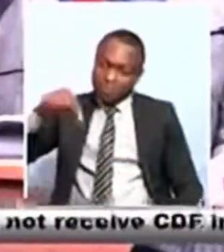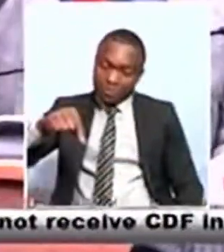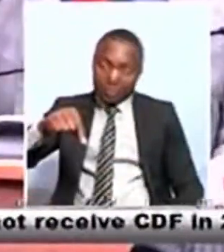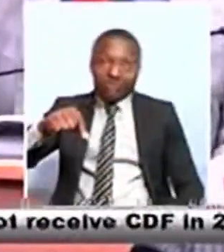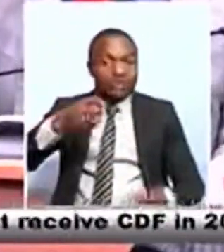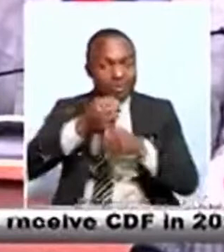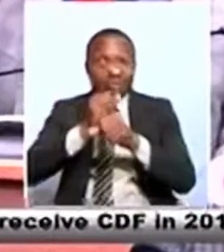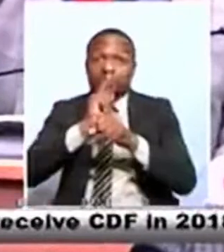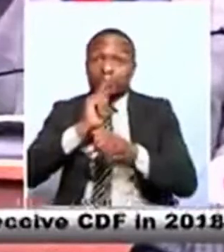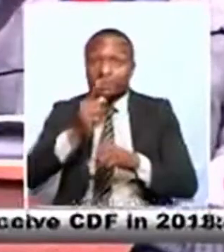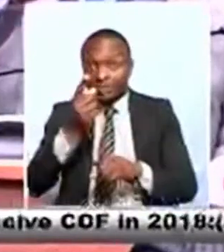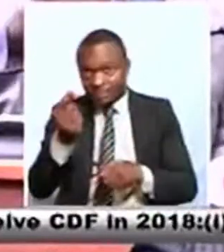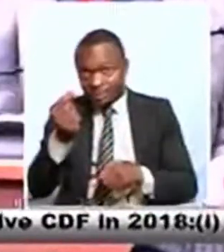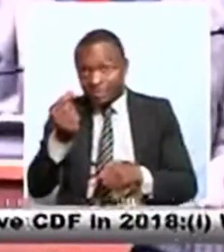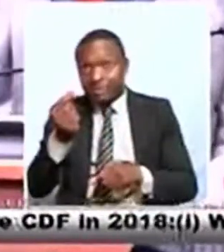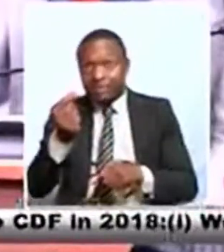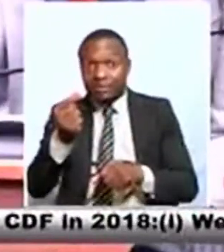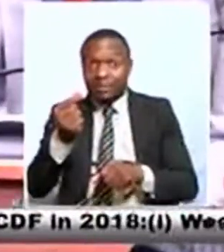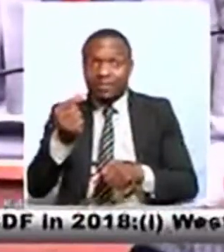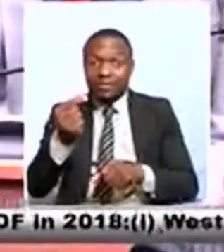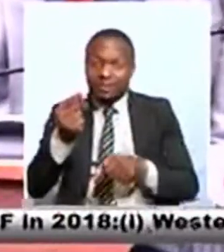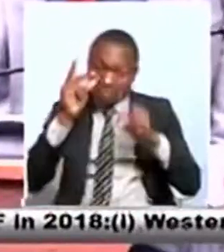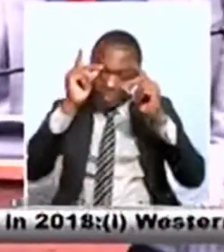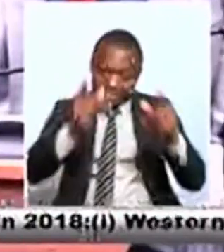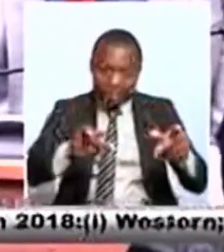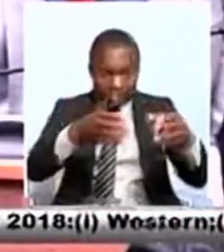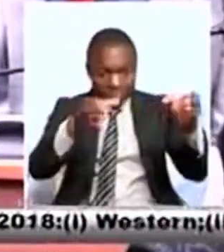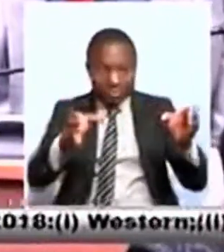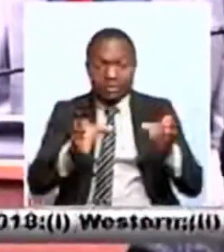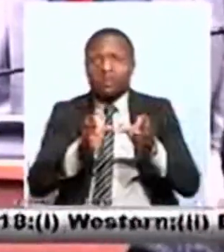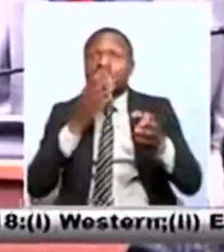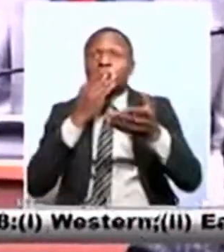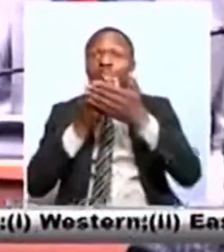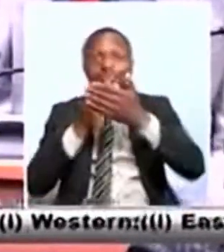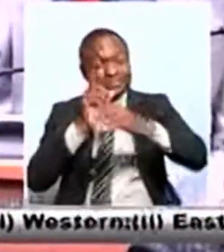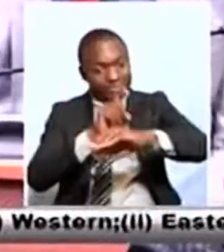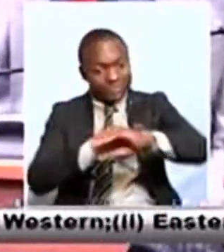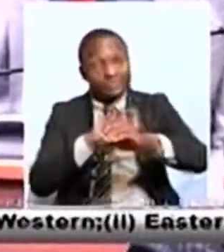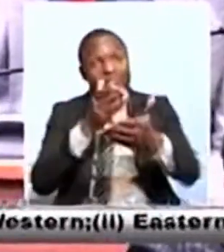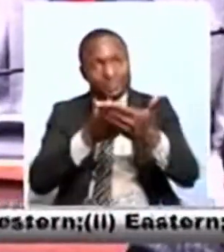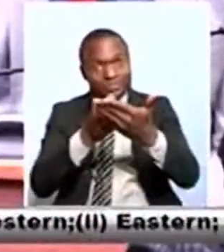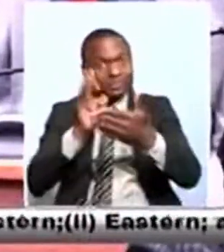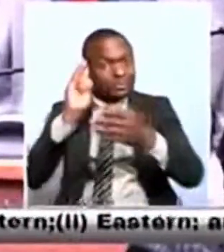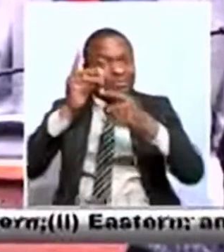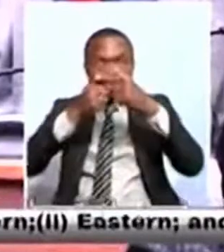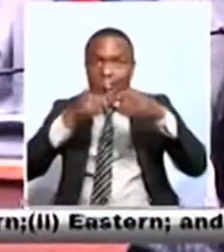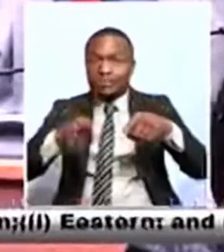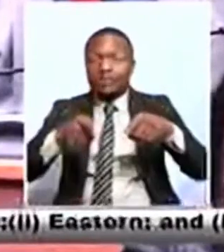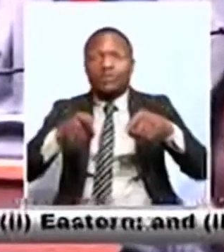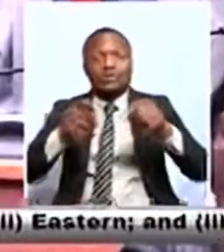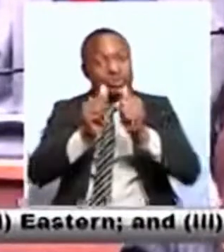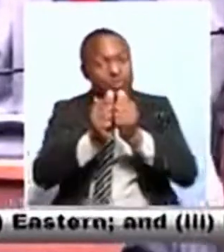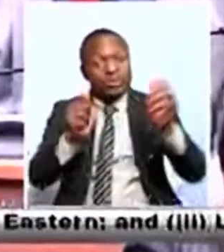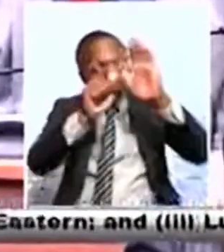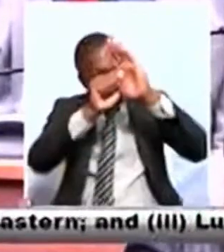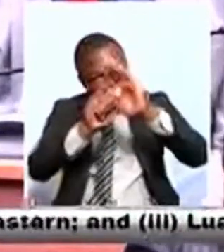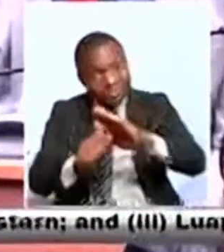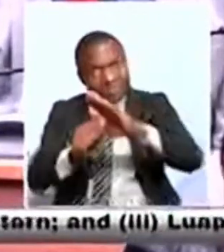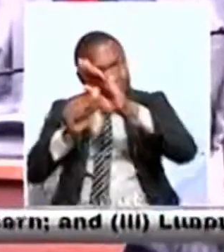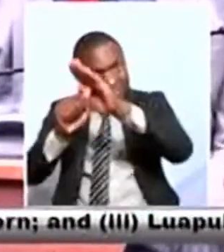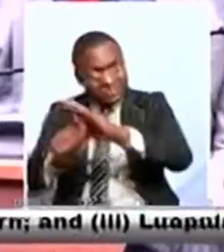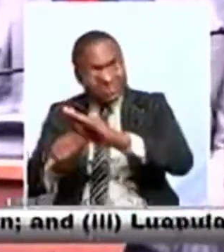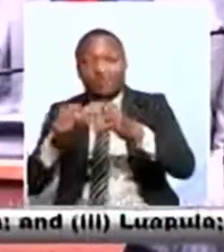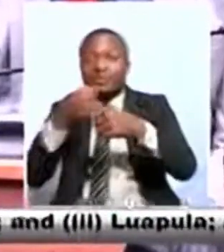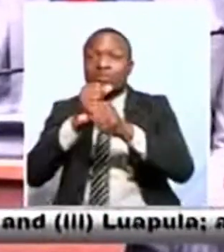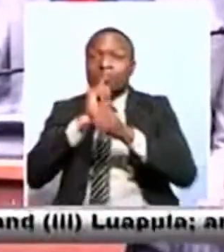ensure that the money gets to the constituencies in good time. And this will be done without discrimination. We ensure